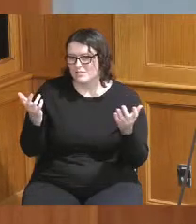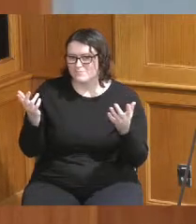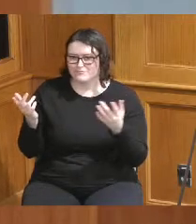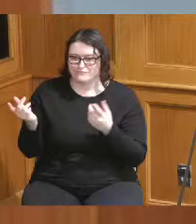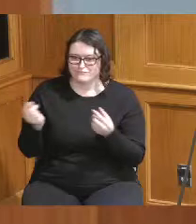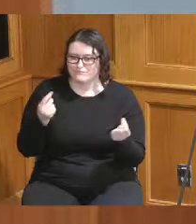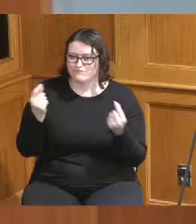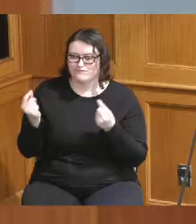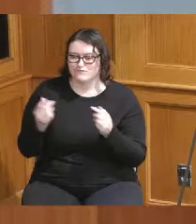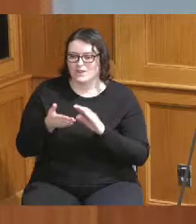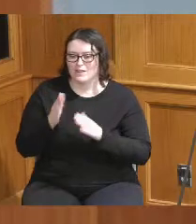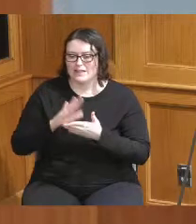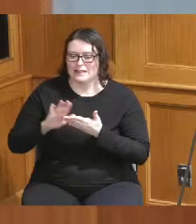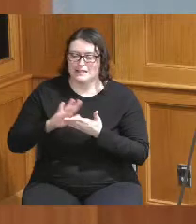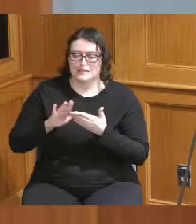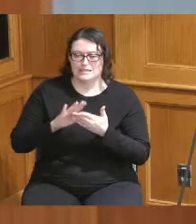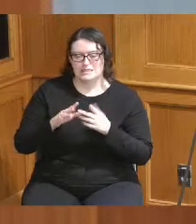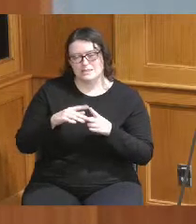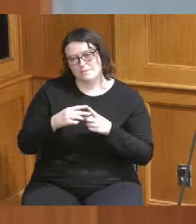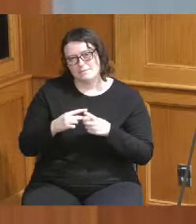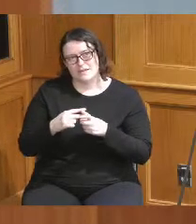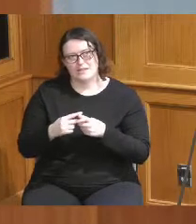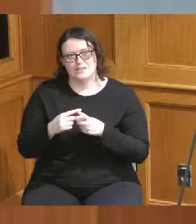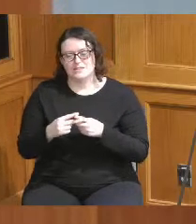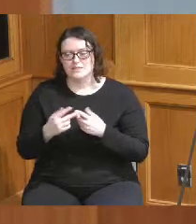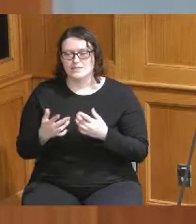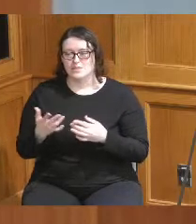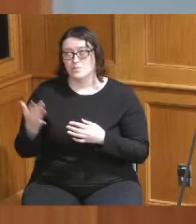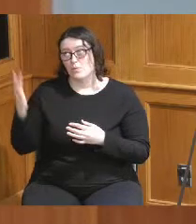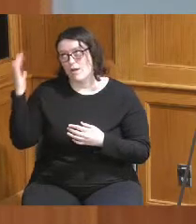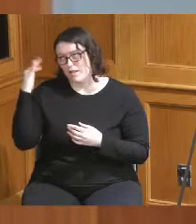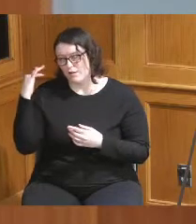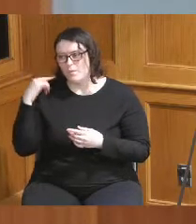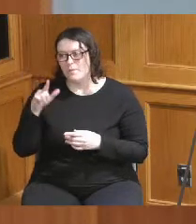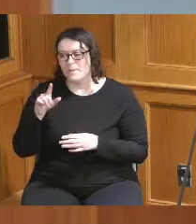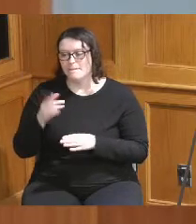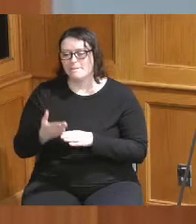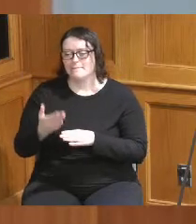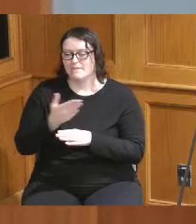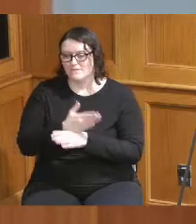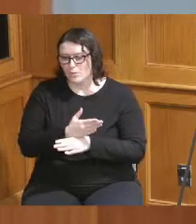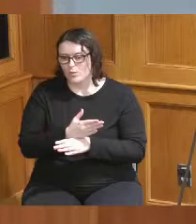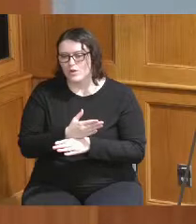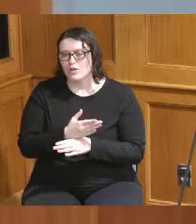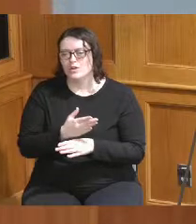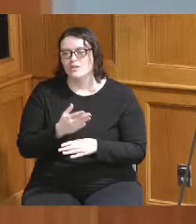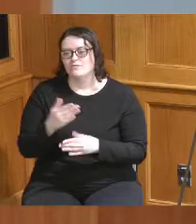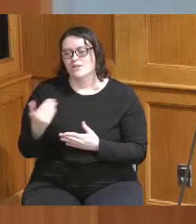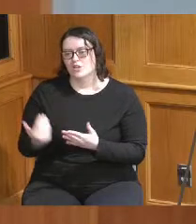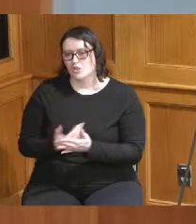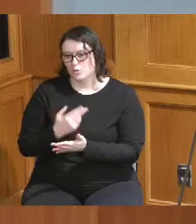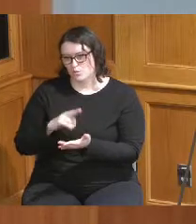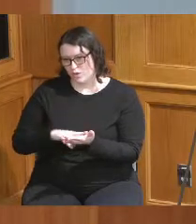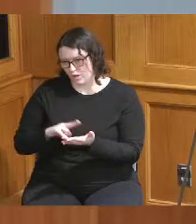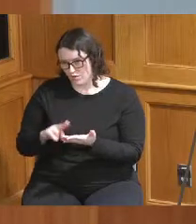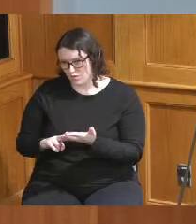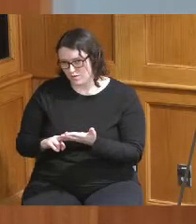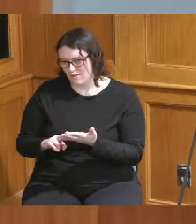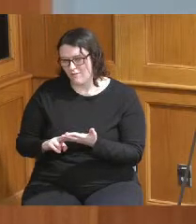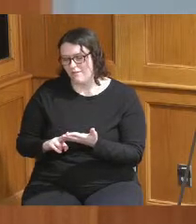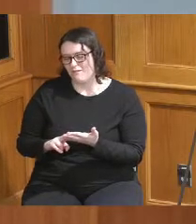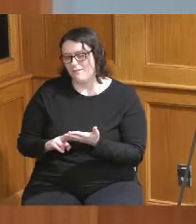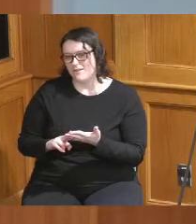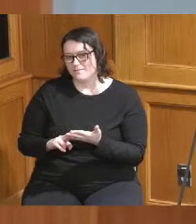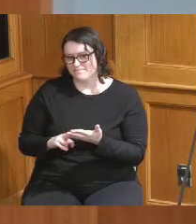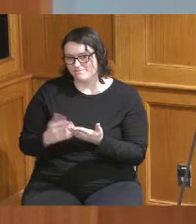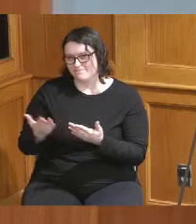the cleaning and maintenance. This was a while ago, but prior to the new contract and the